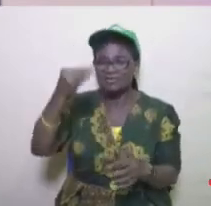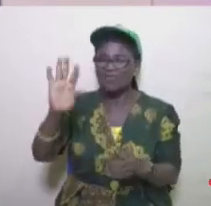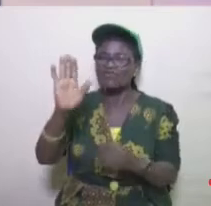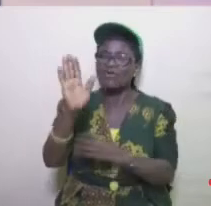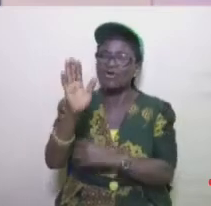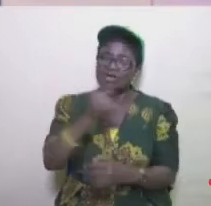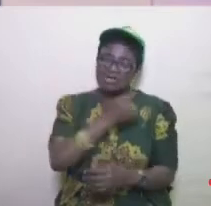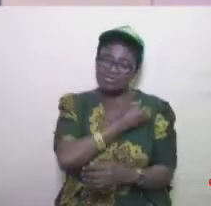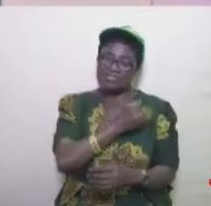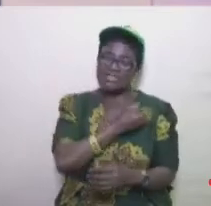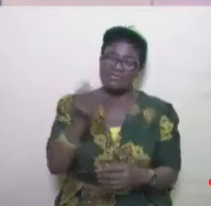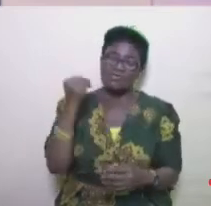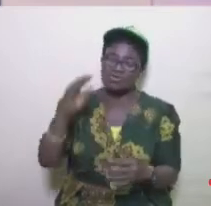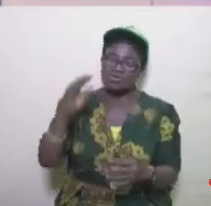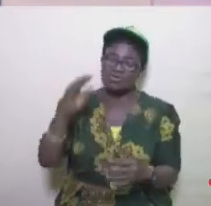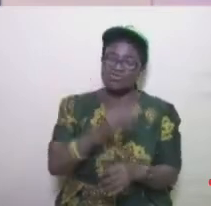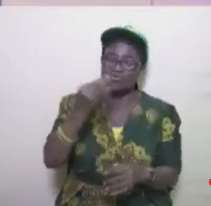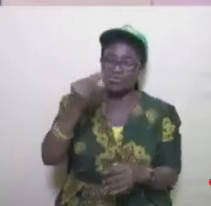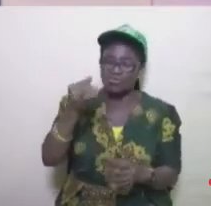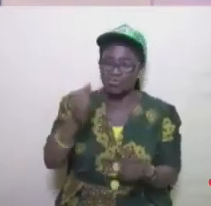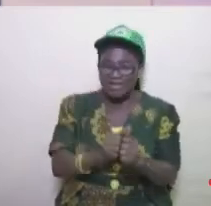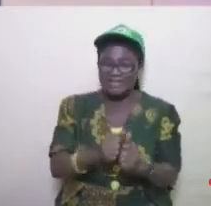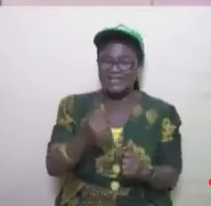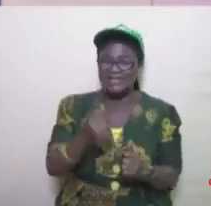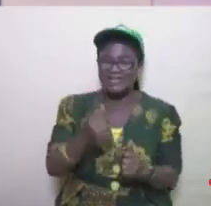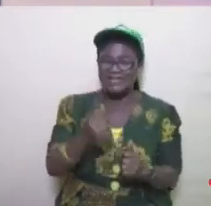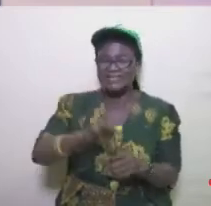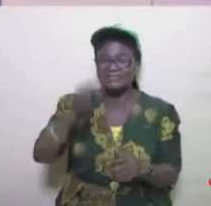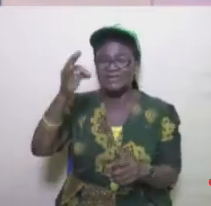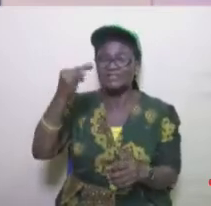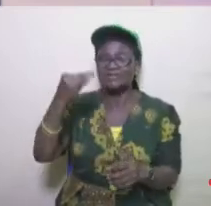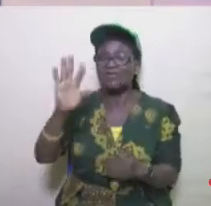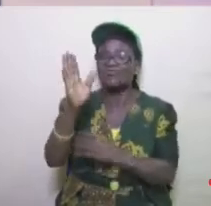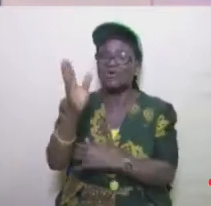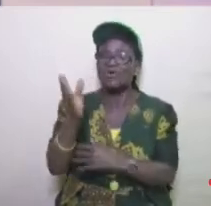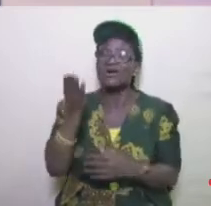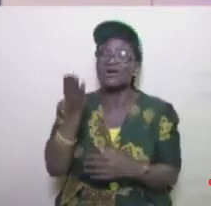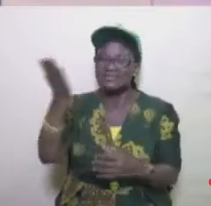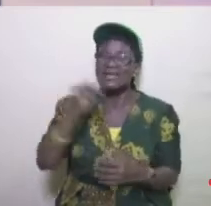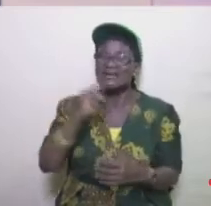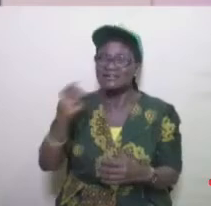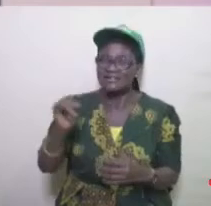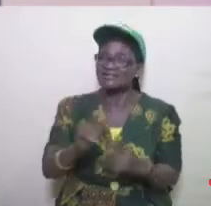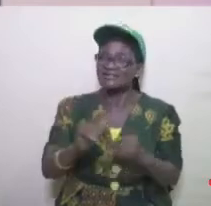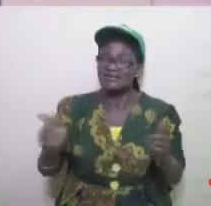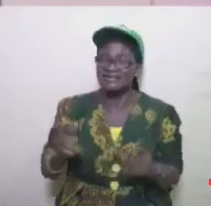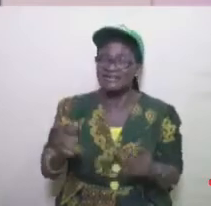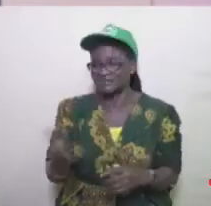Spirit of God. There was a supernatural dimension to his life.